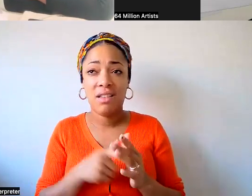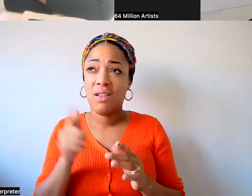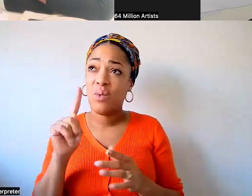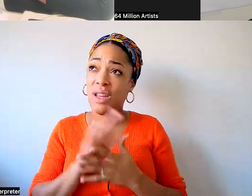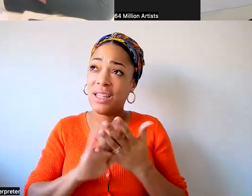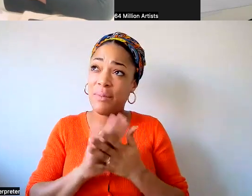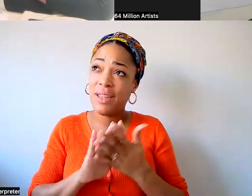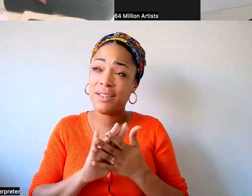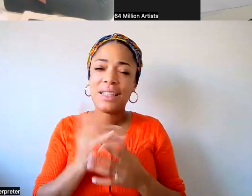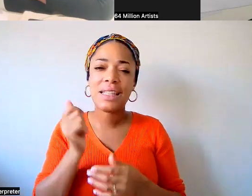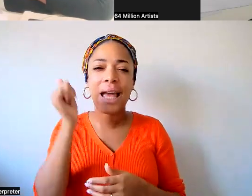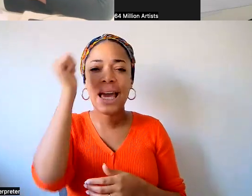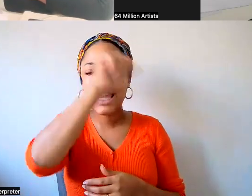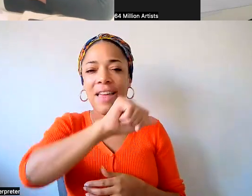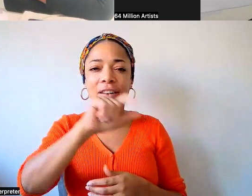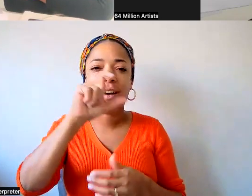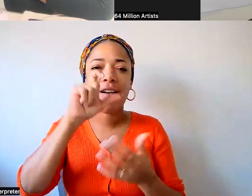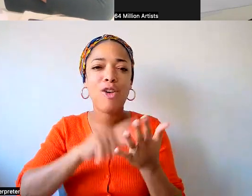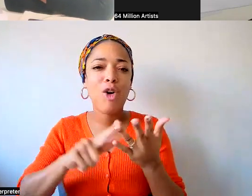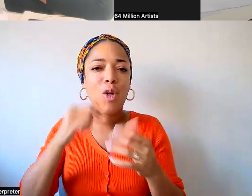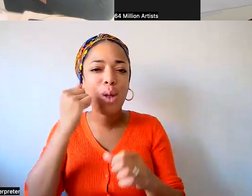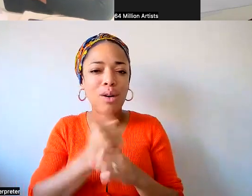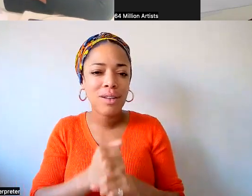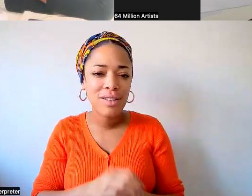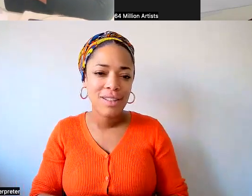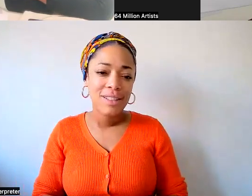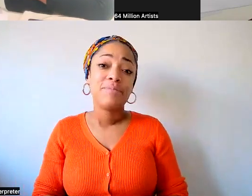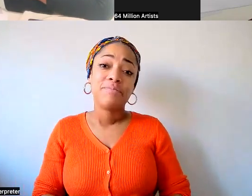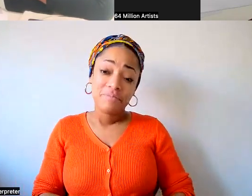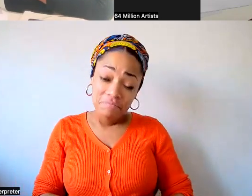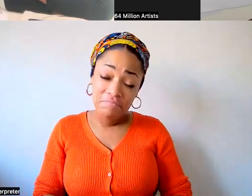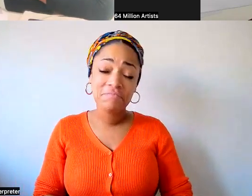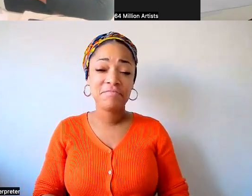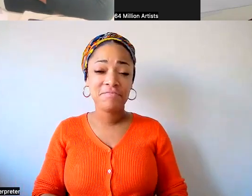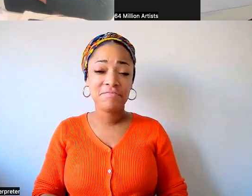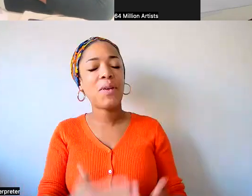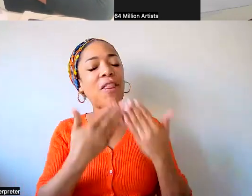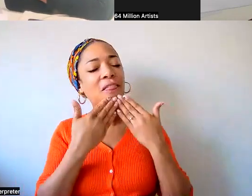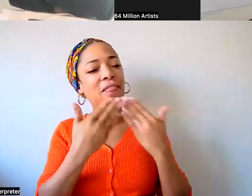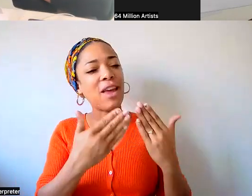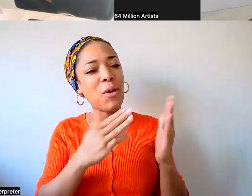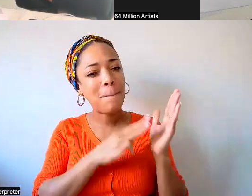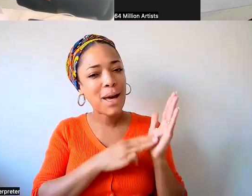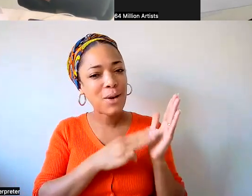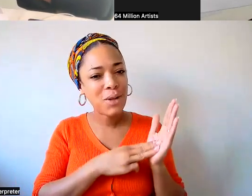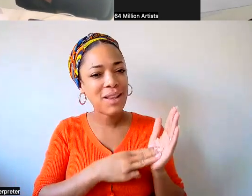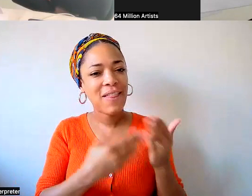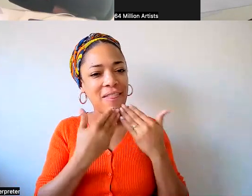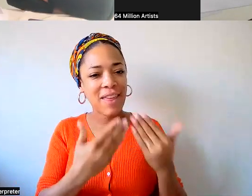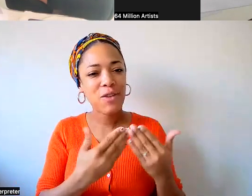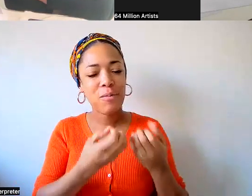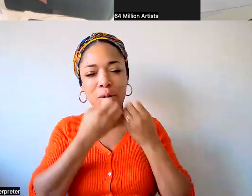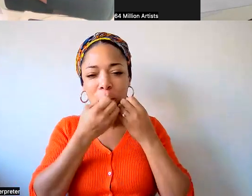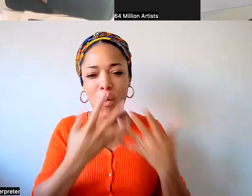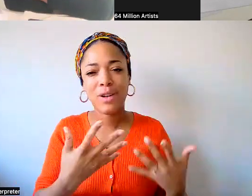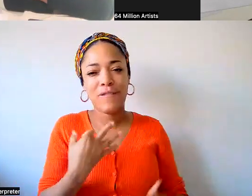top of the list, Mishadamonk. Thank you, Michael. Thank you. thank you for being a wonderful